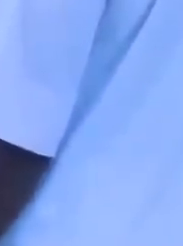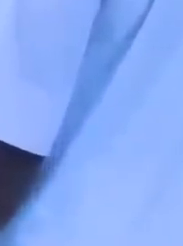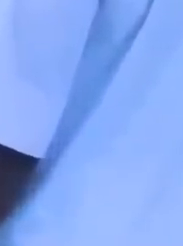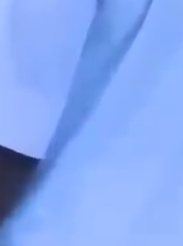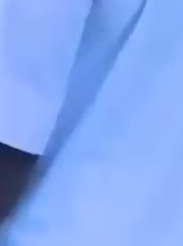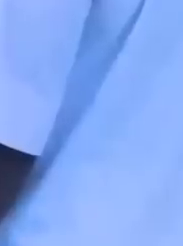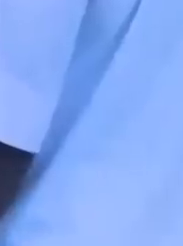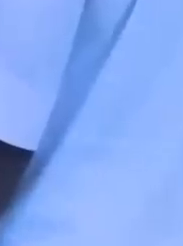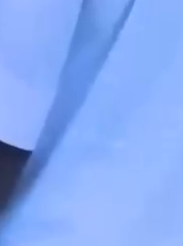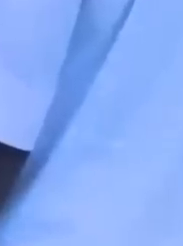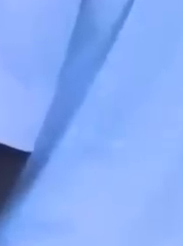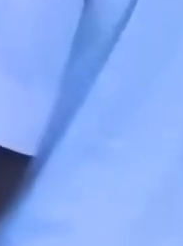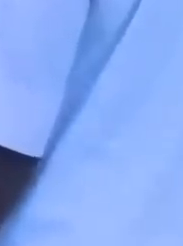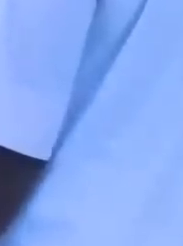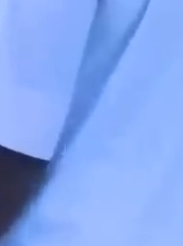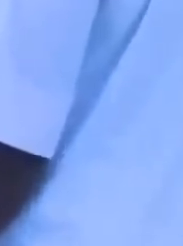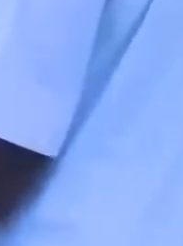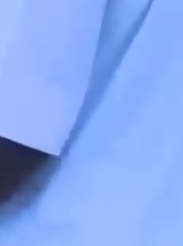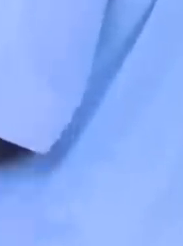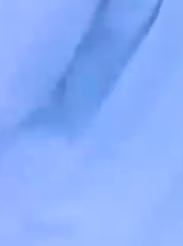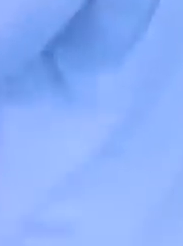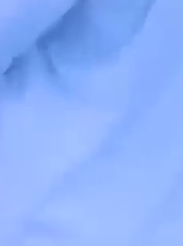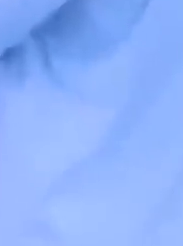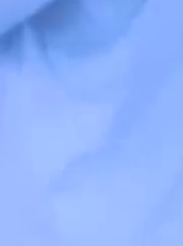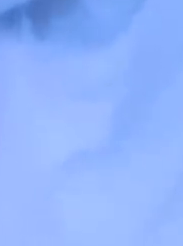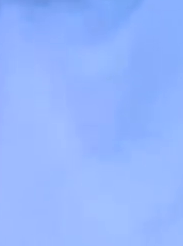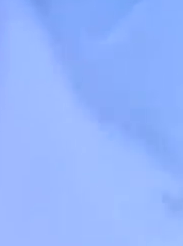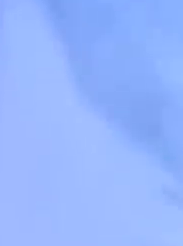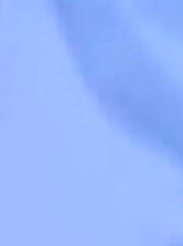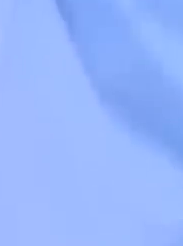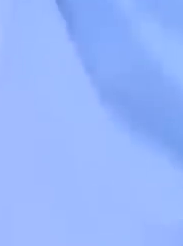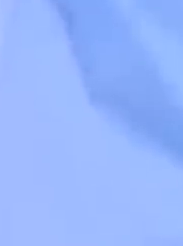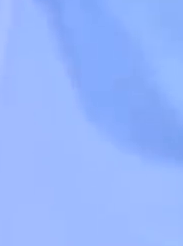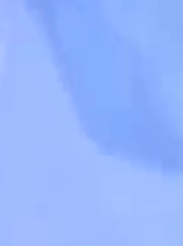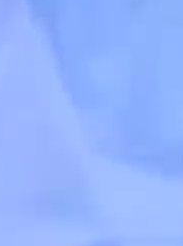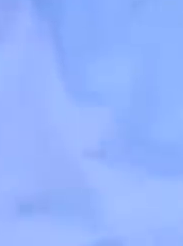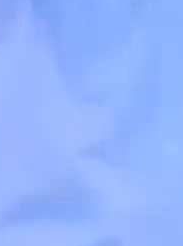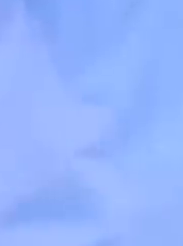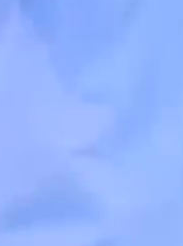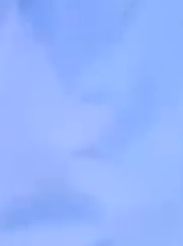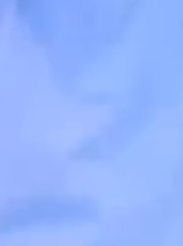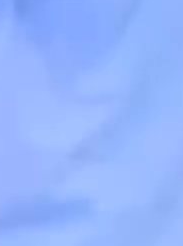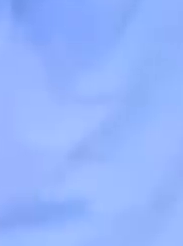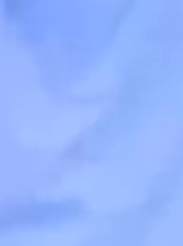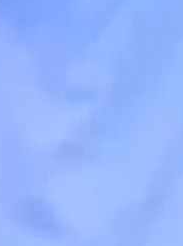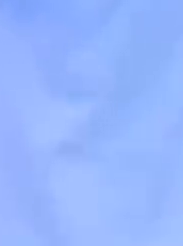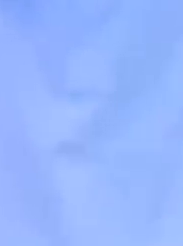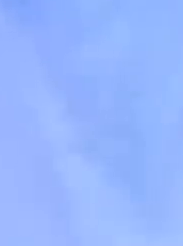Vadukin, Solia Lautambe, Brava Ha, Oguala Pedalori, sir. The battle of